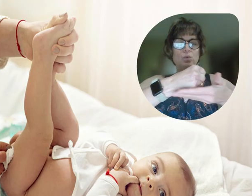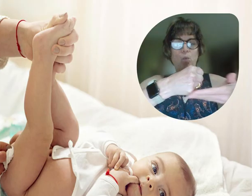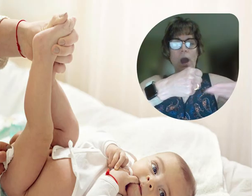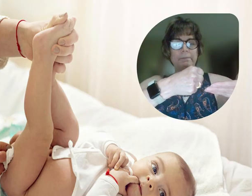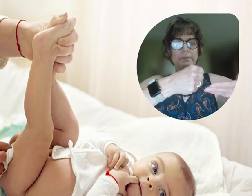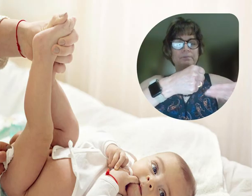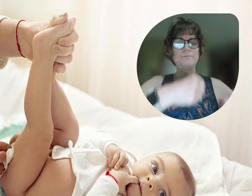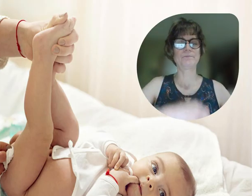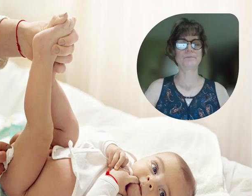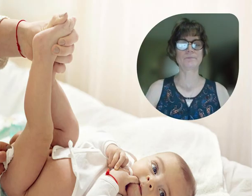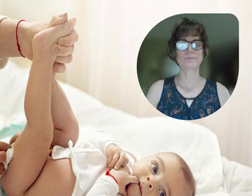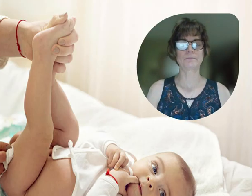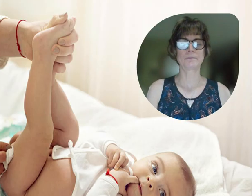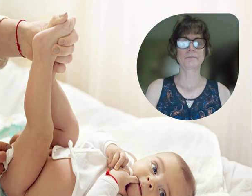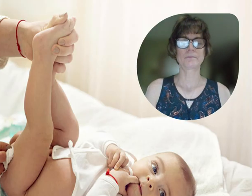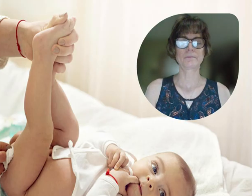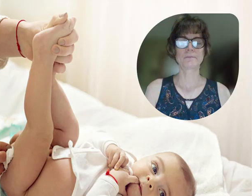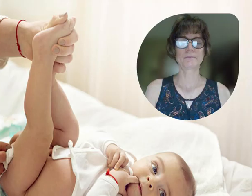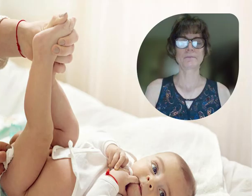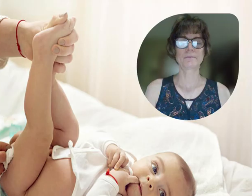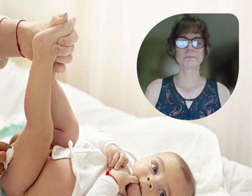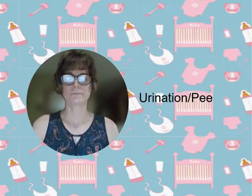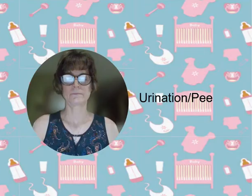To wipe.